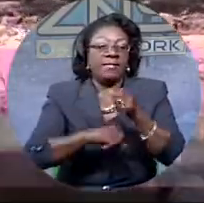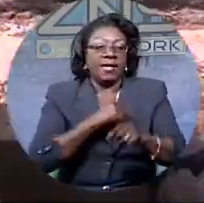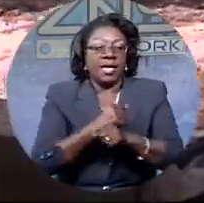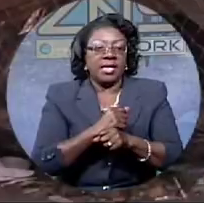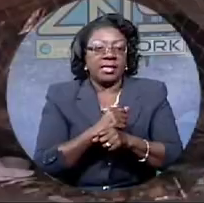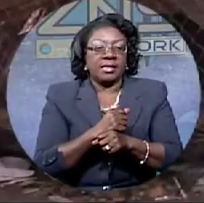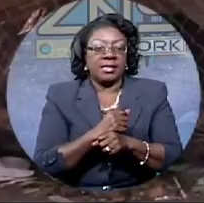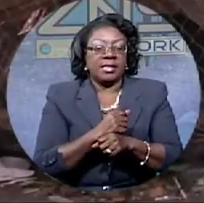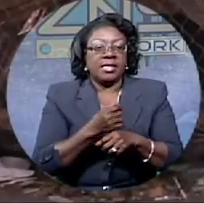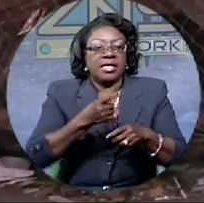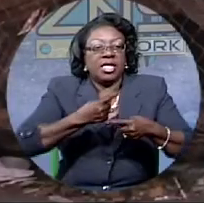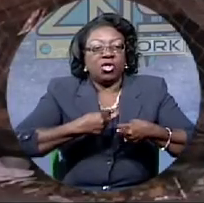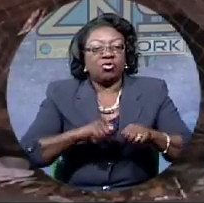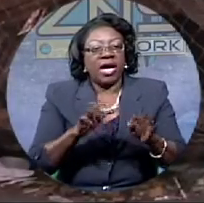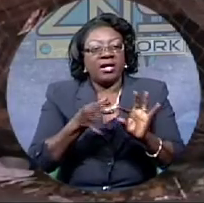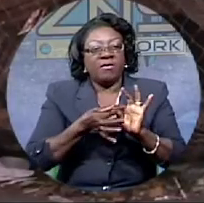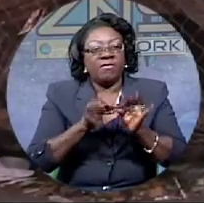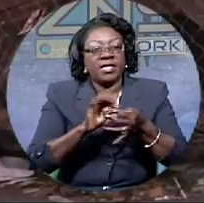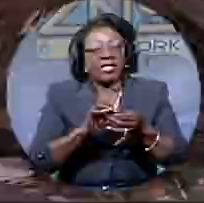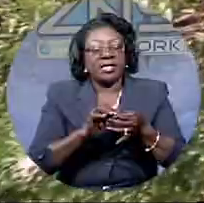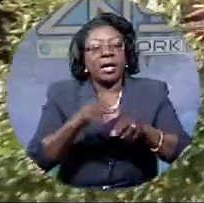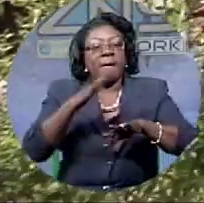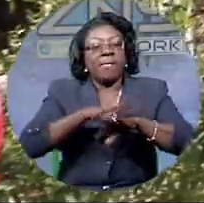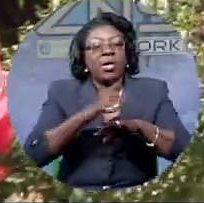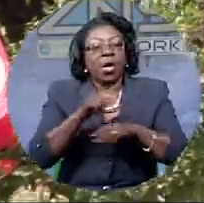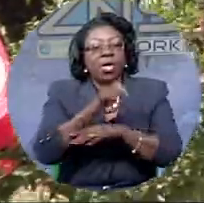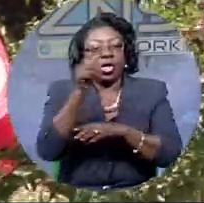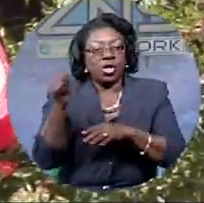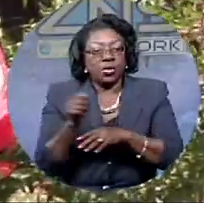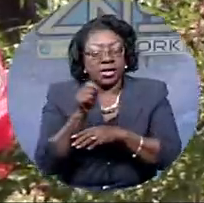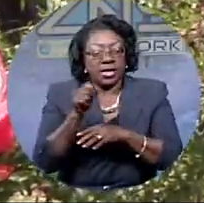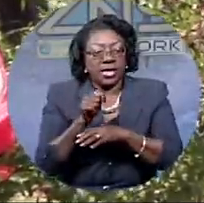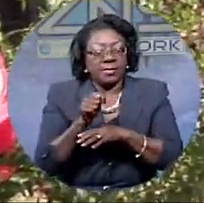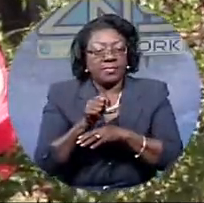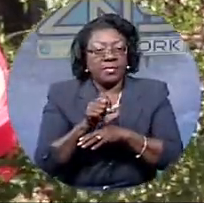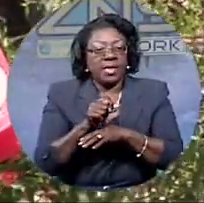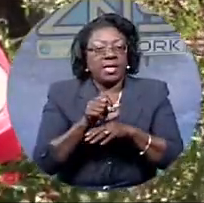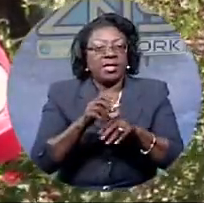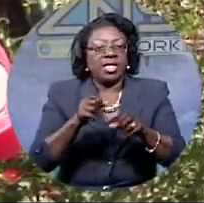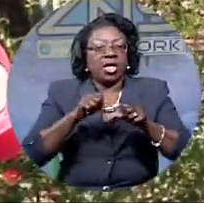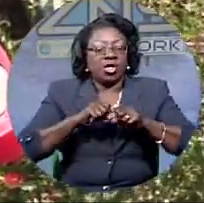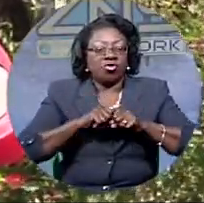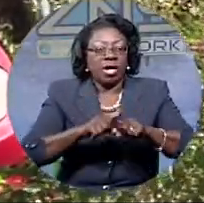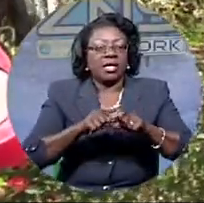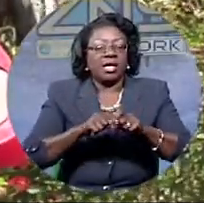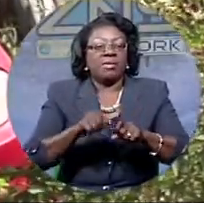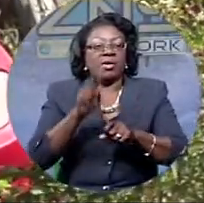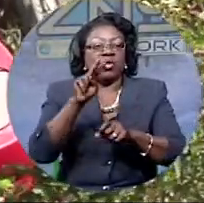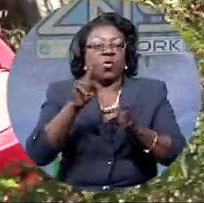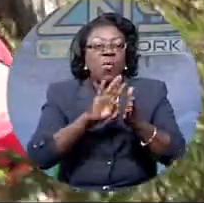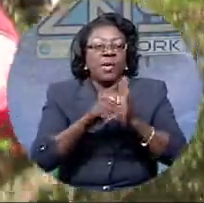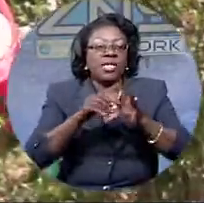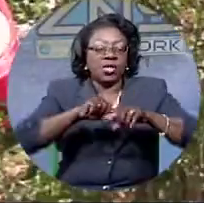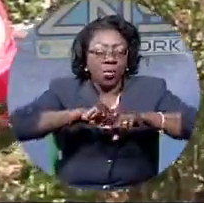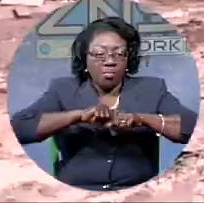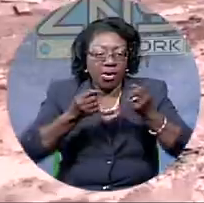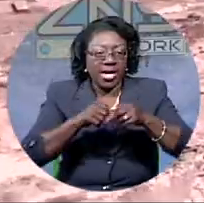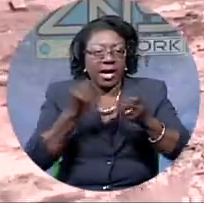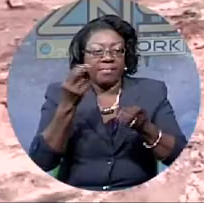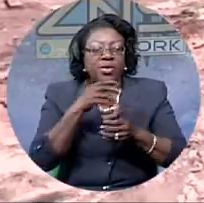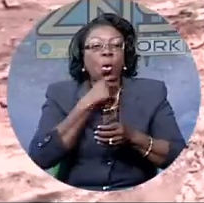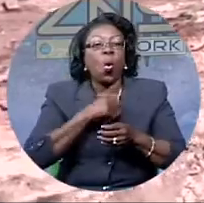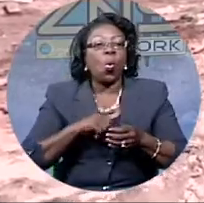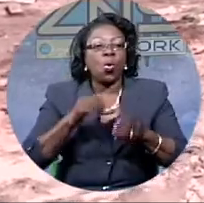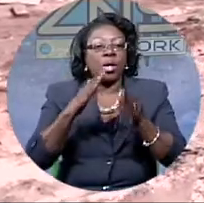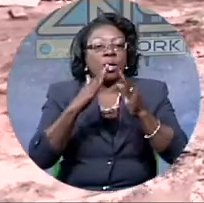their own home. But all of that changed on Tuesday. It only took a tractor about 10 minutes to demolish the home off Finlayson